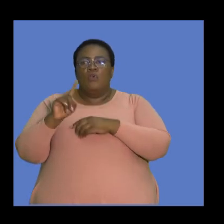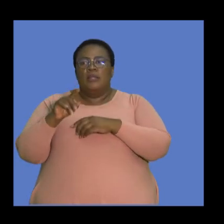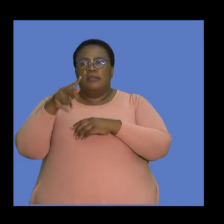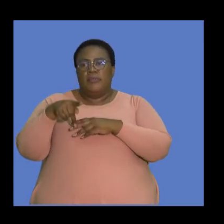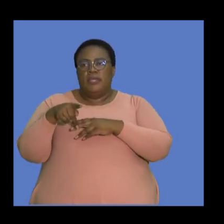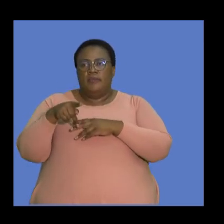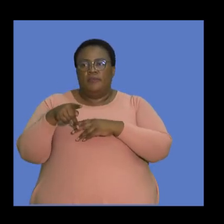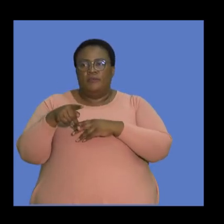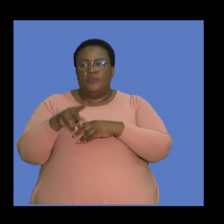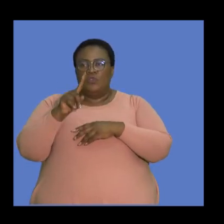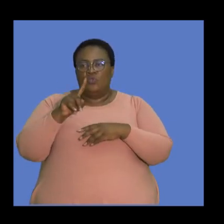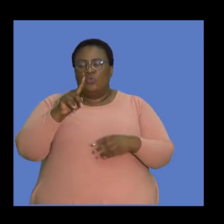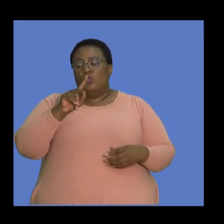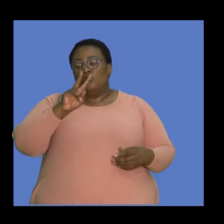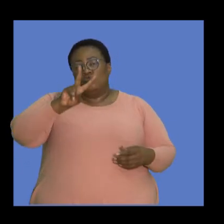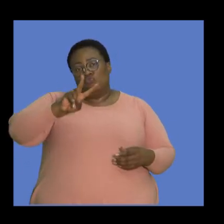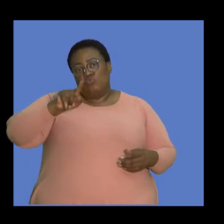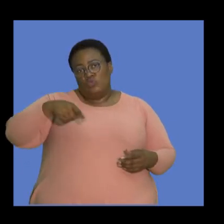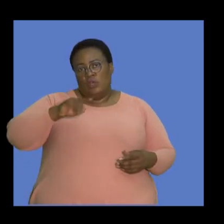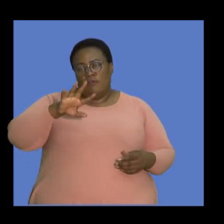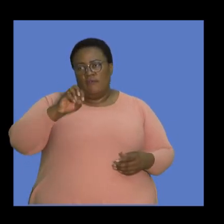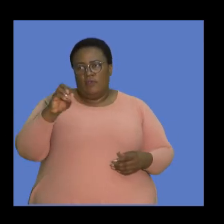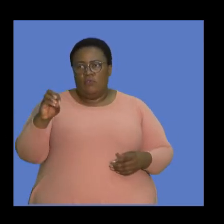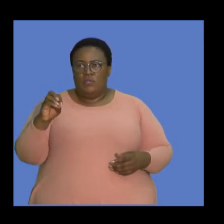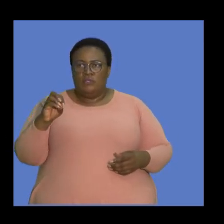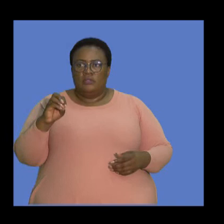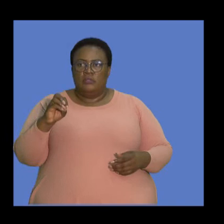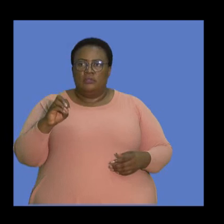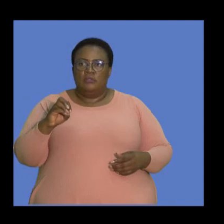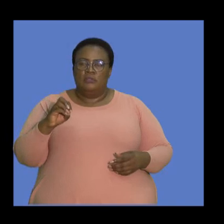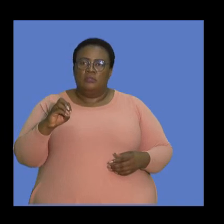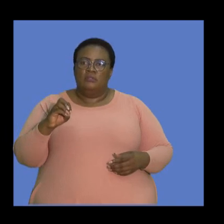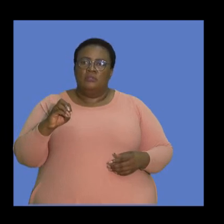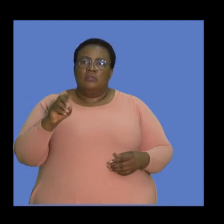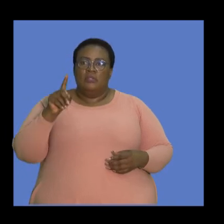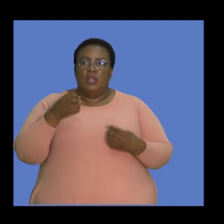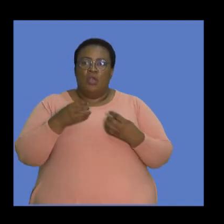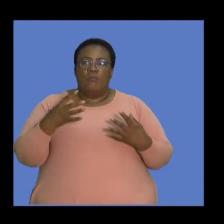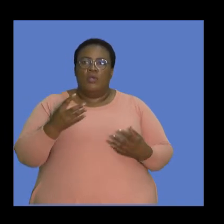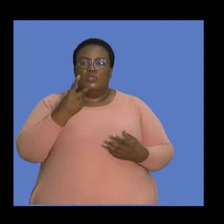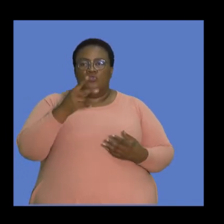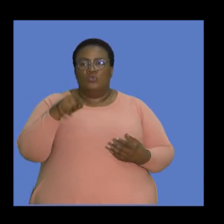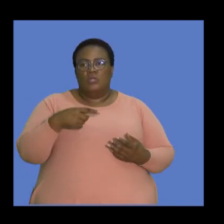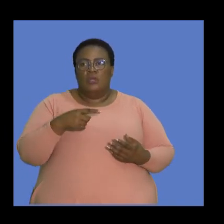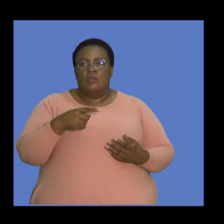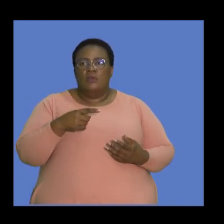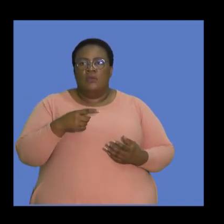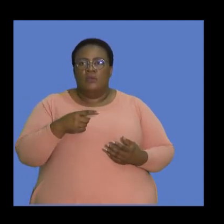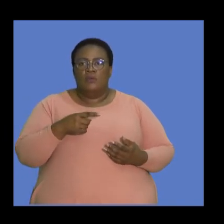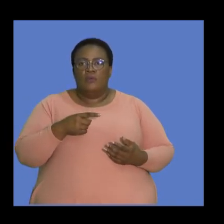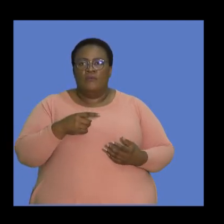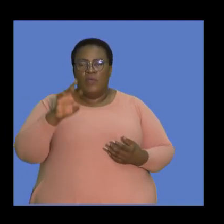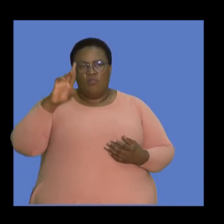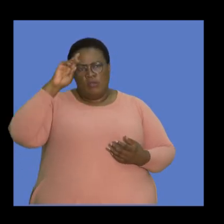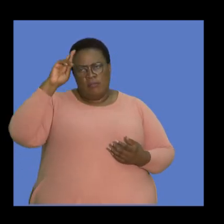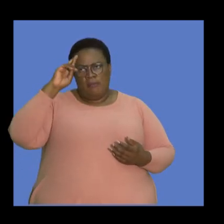need to get rid of it. So that's 2,500, and that will give me that. Remember, guys, to always